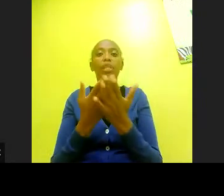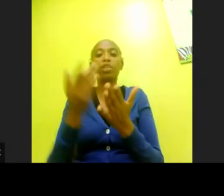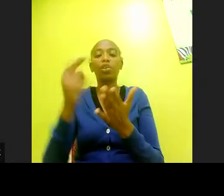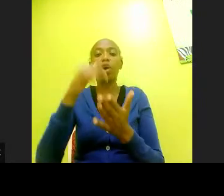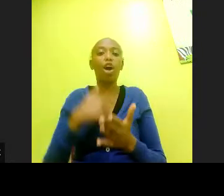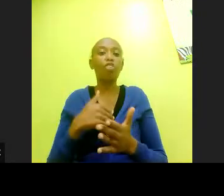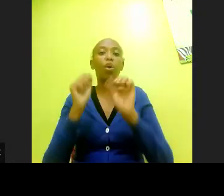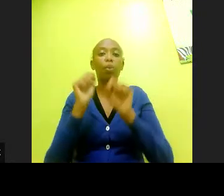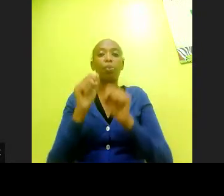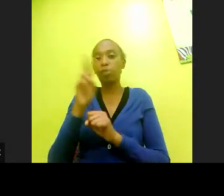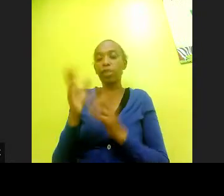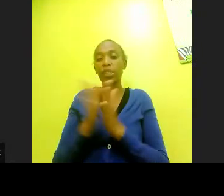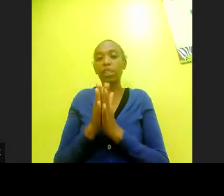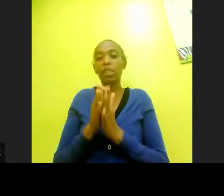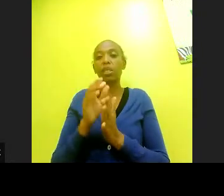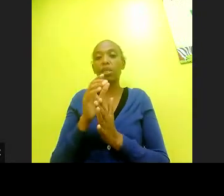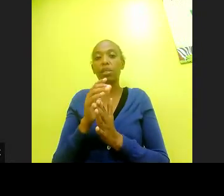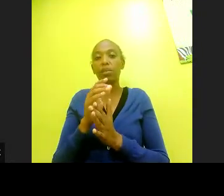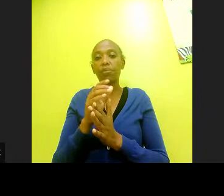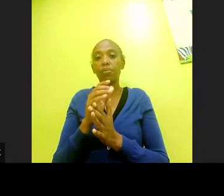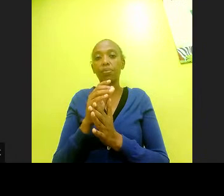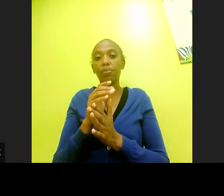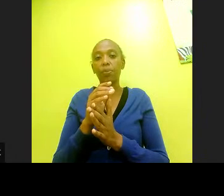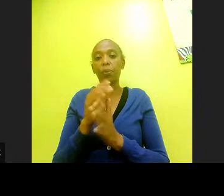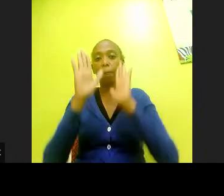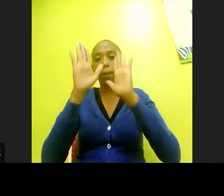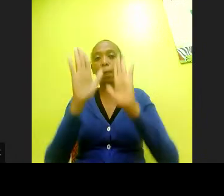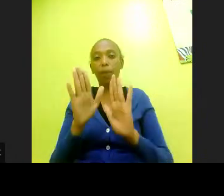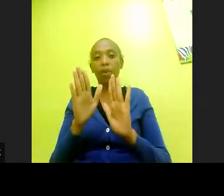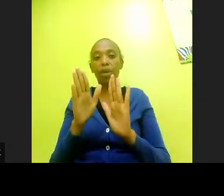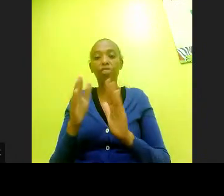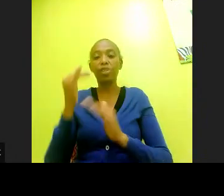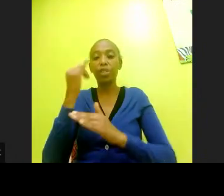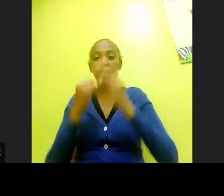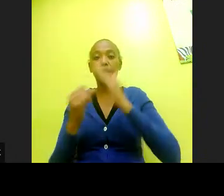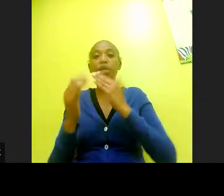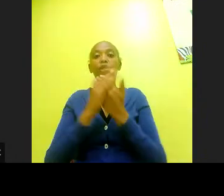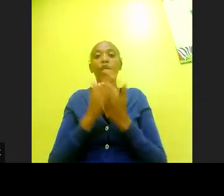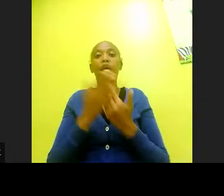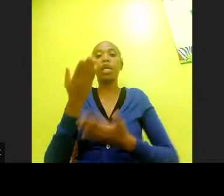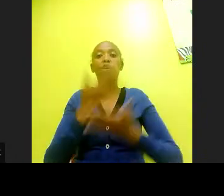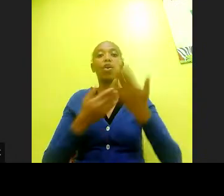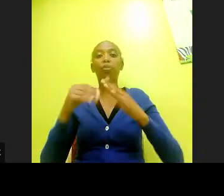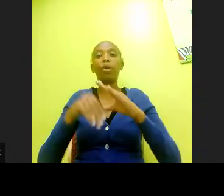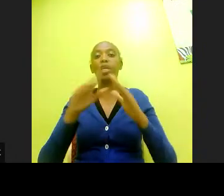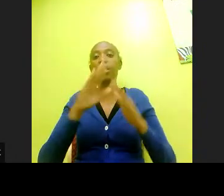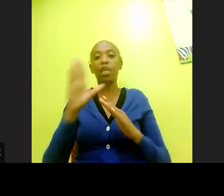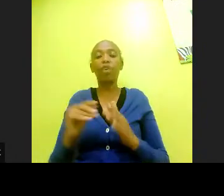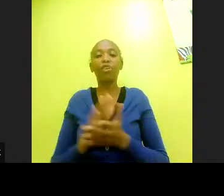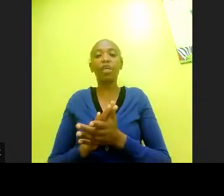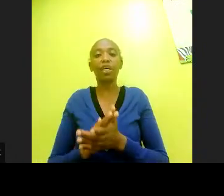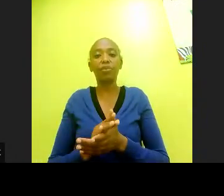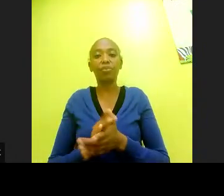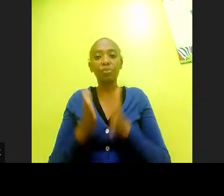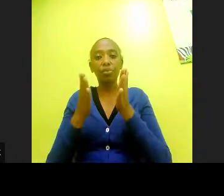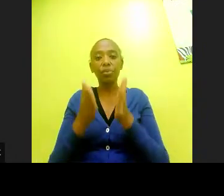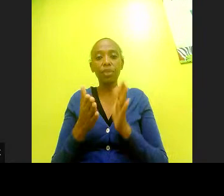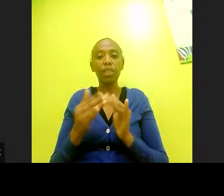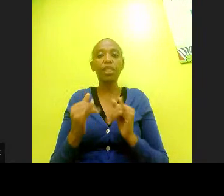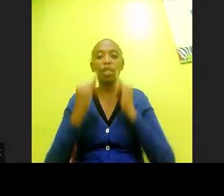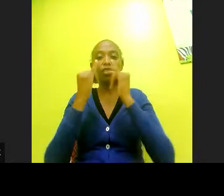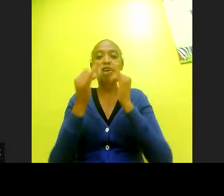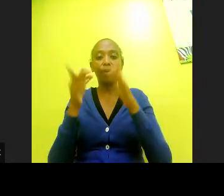can see Yaman from Turkey has said wonderful insights to care economy in Africa. Thank you, dear colleagues, for this highly informative